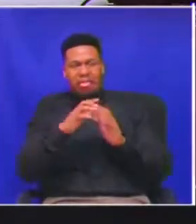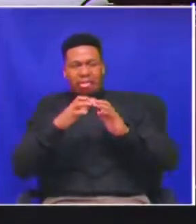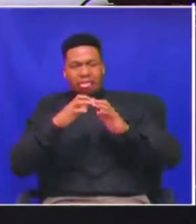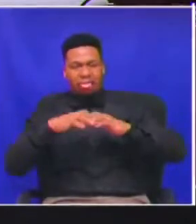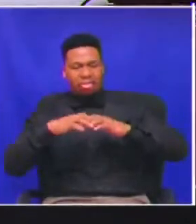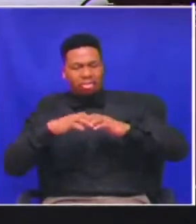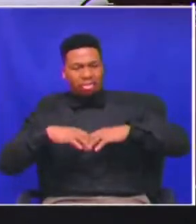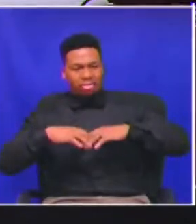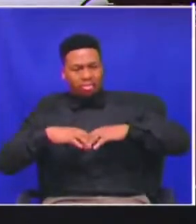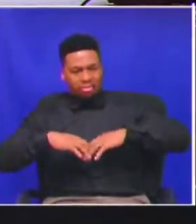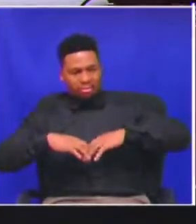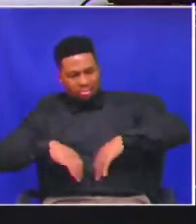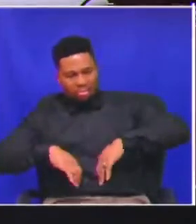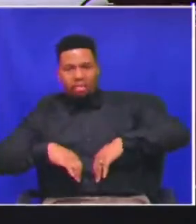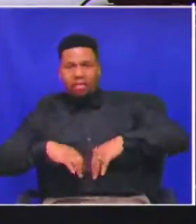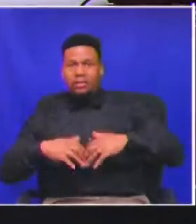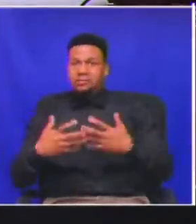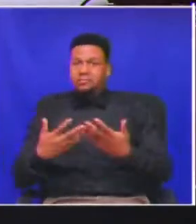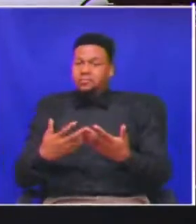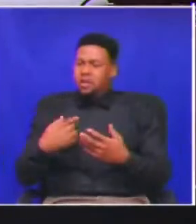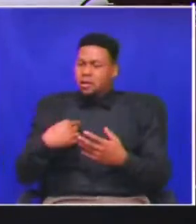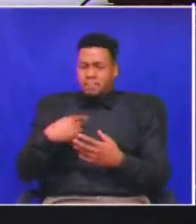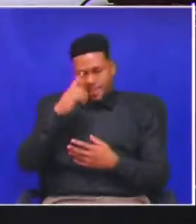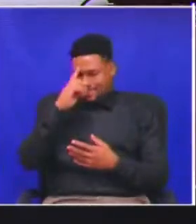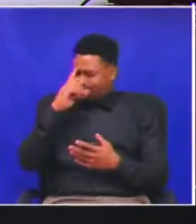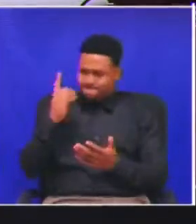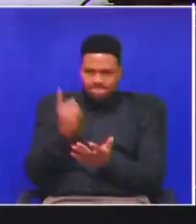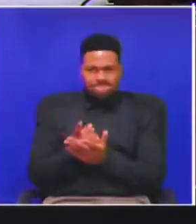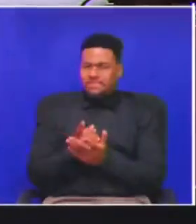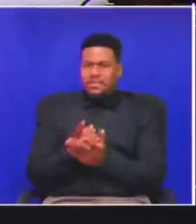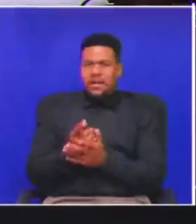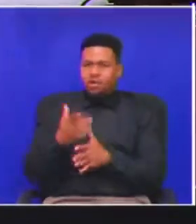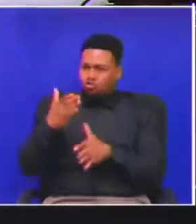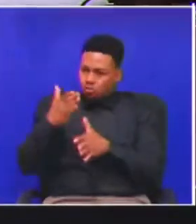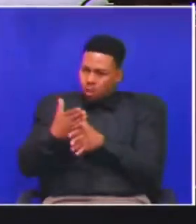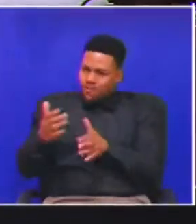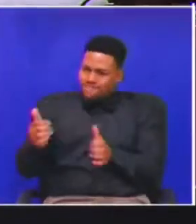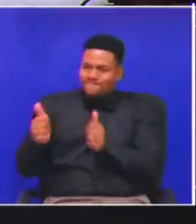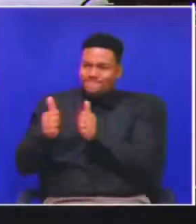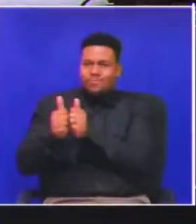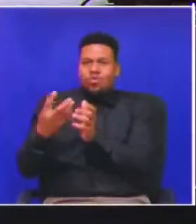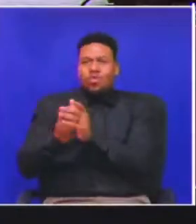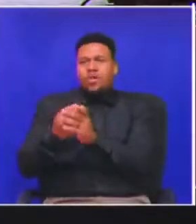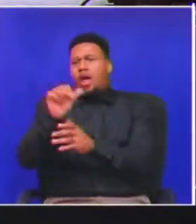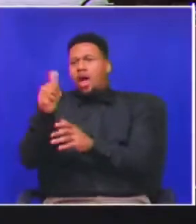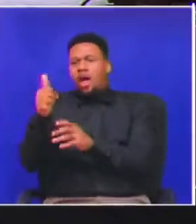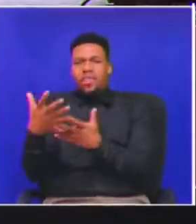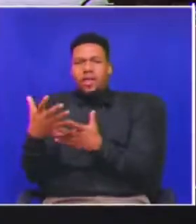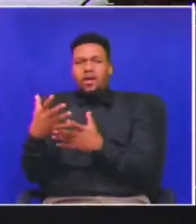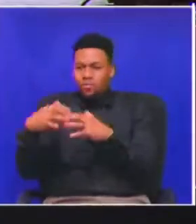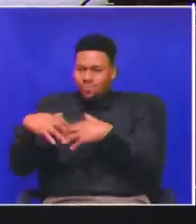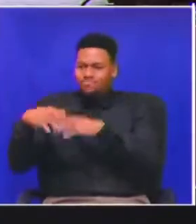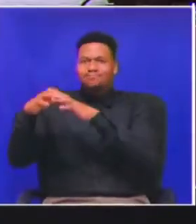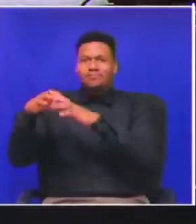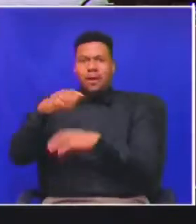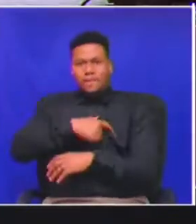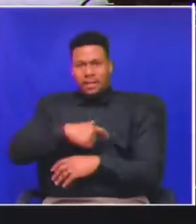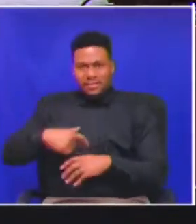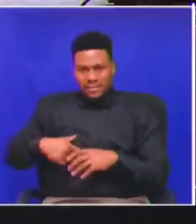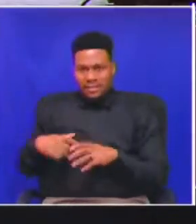I decided, working together with others, to set up the Presidential Working Group. We did that for